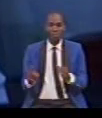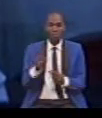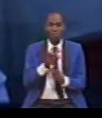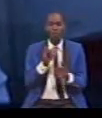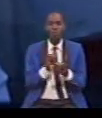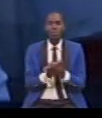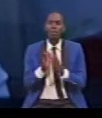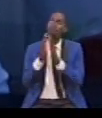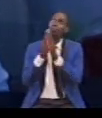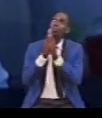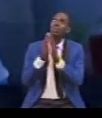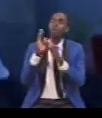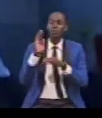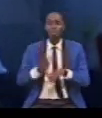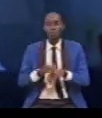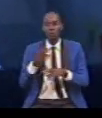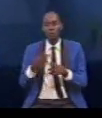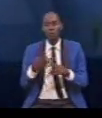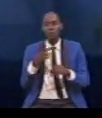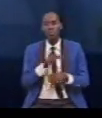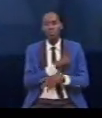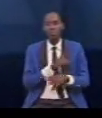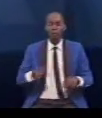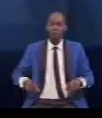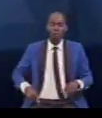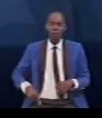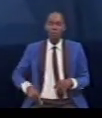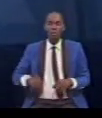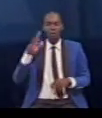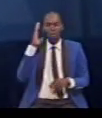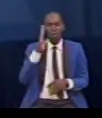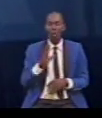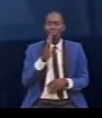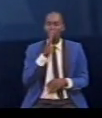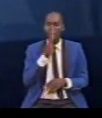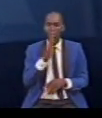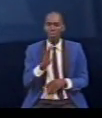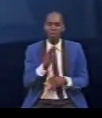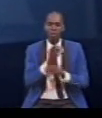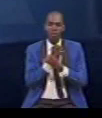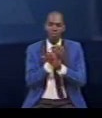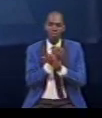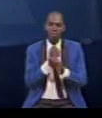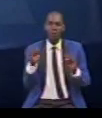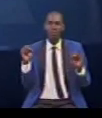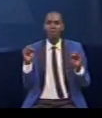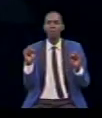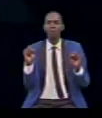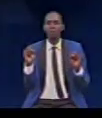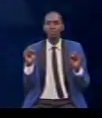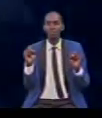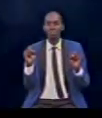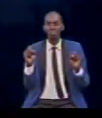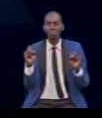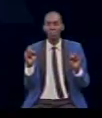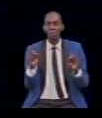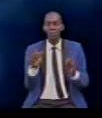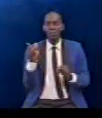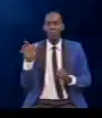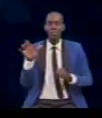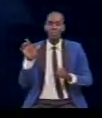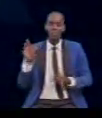that calls on the name of the Lord shall be saved.